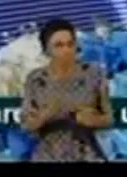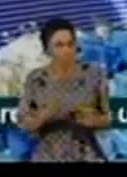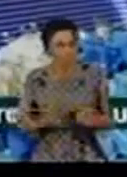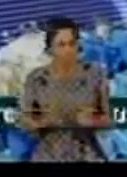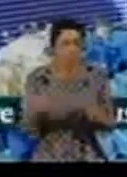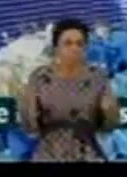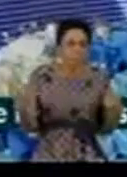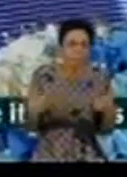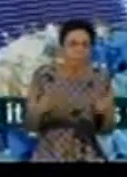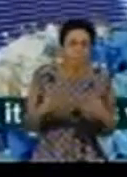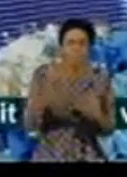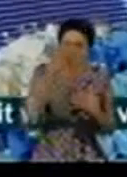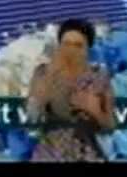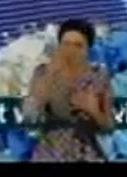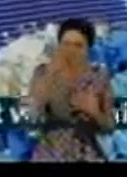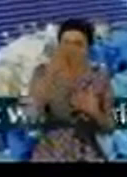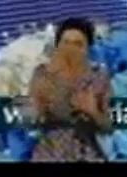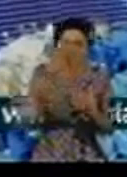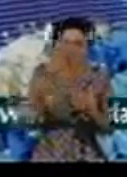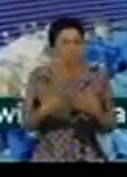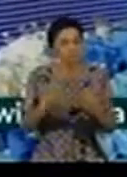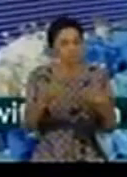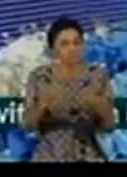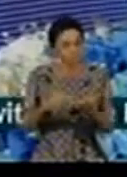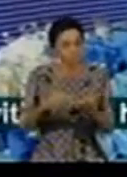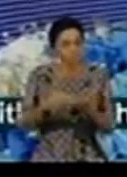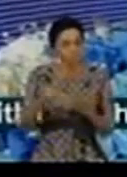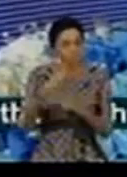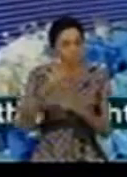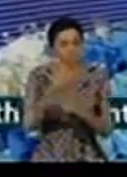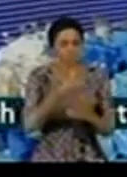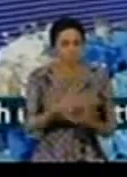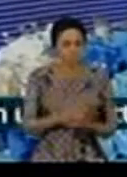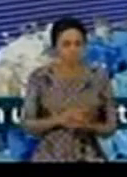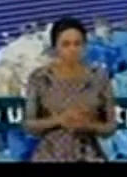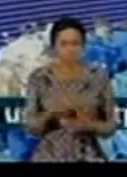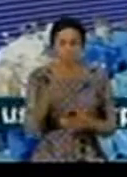singing, some celebration? Quickly.